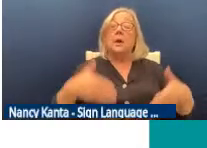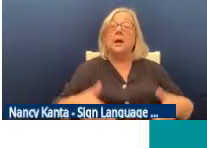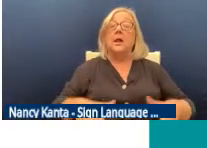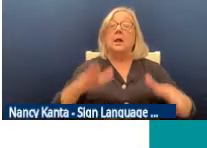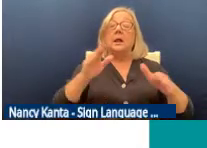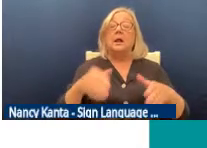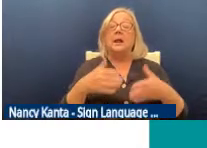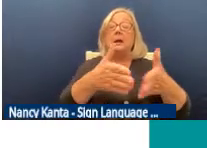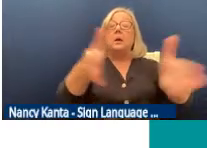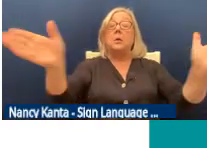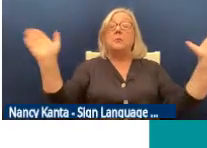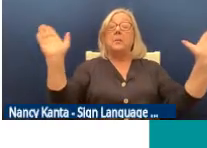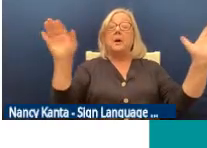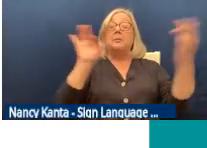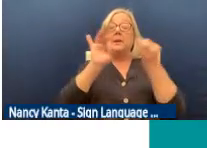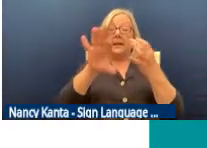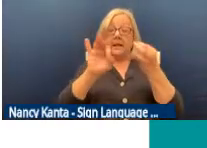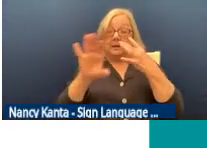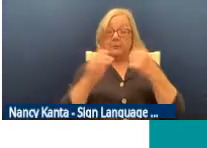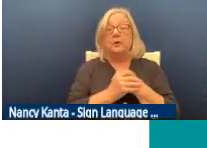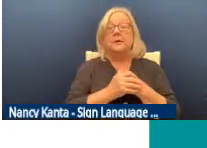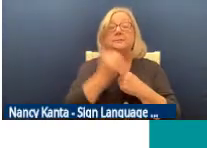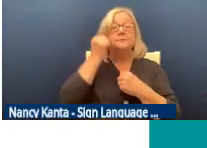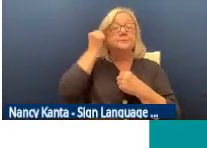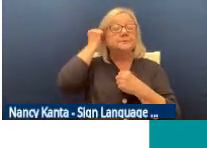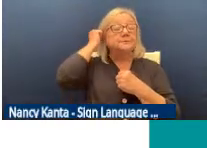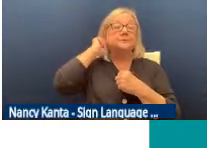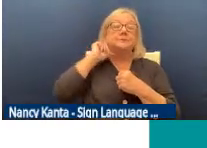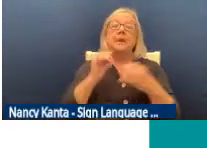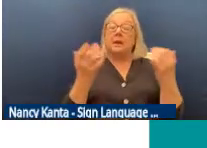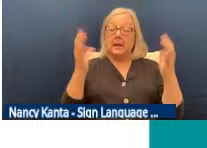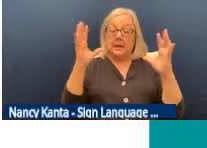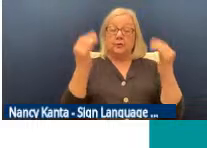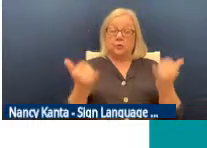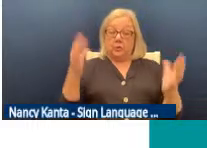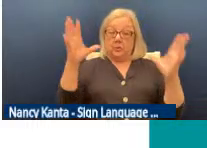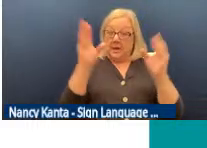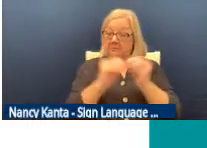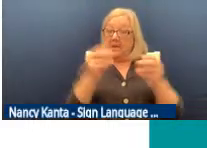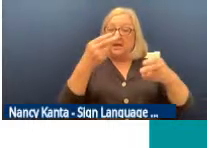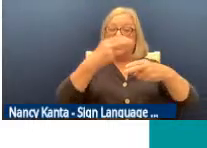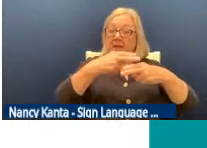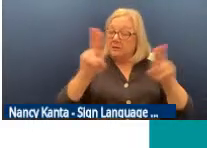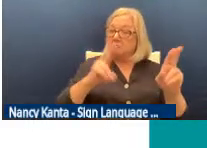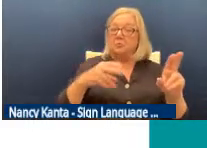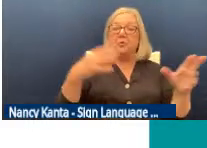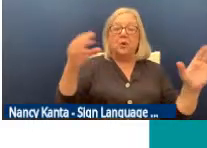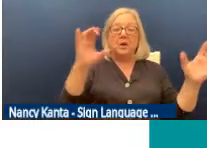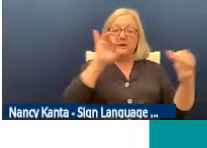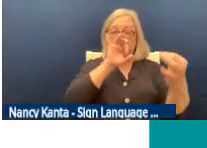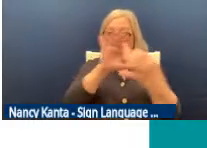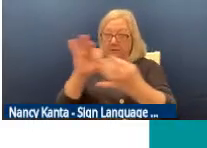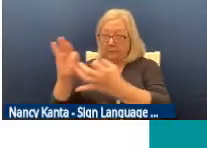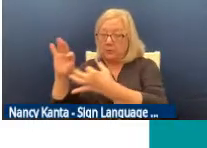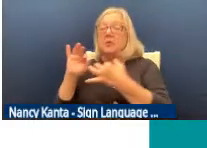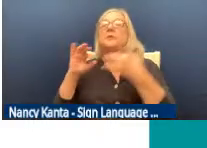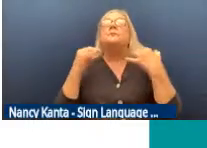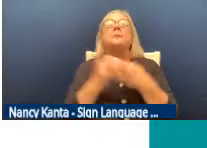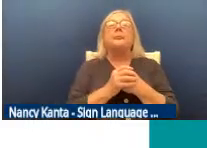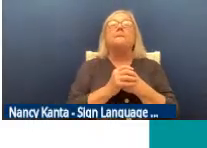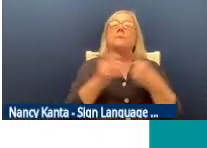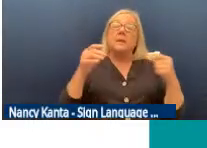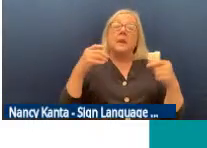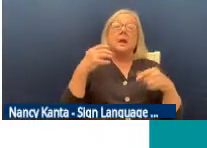there's an opportunity to provide brief public input at the meeting today. And then if you'd like to submit input after the meeting, you can